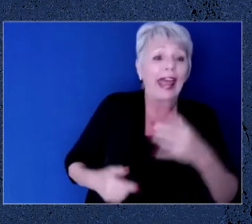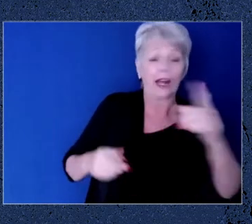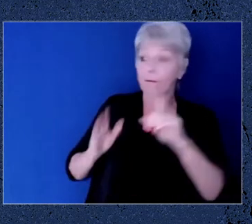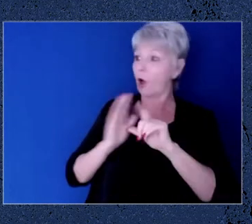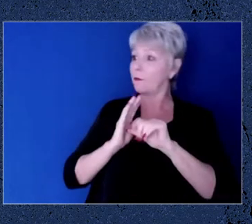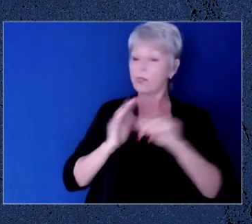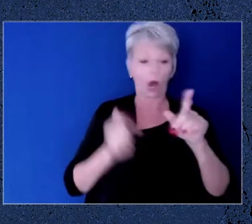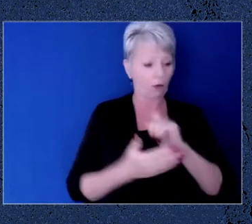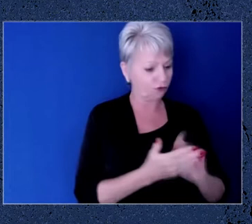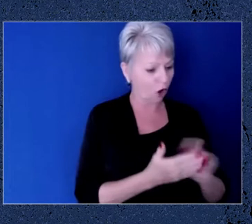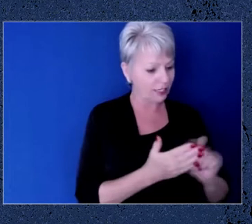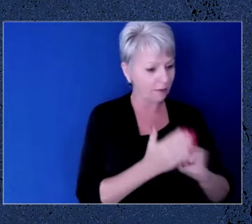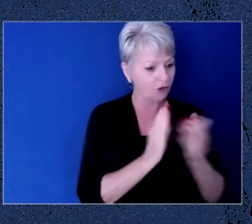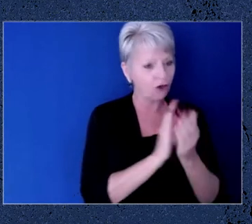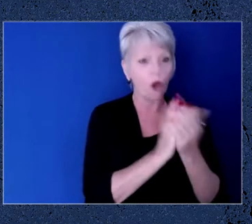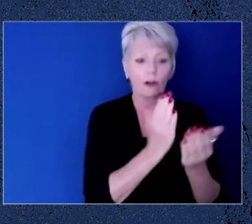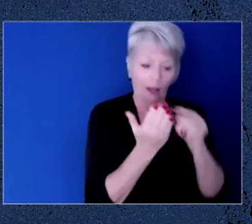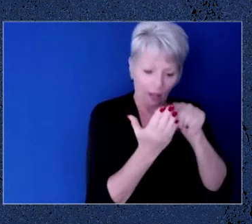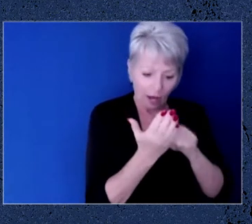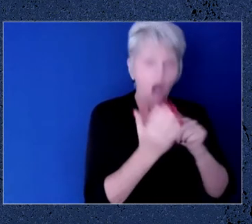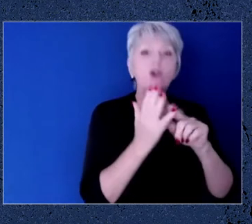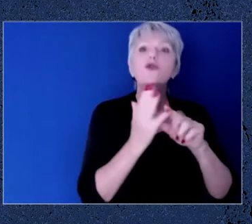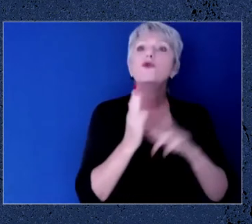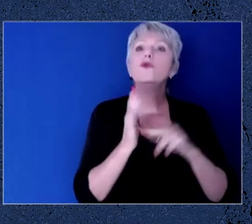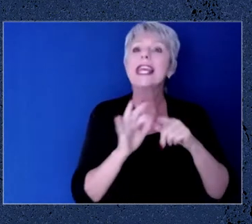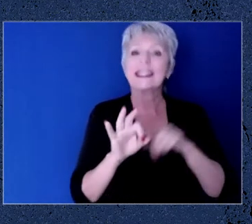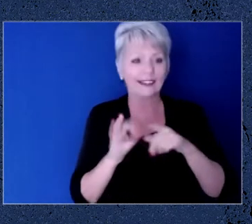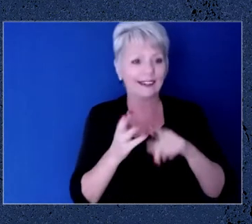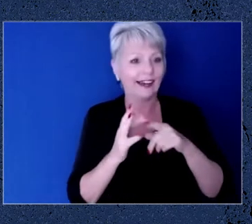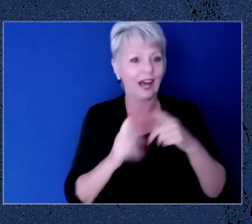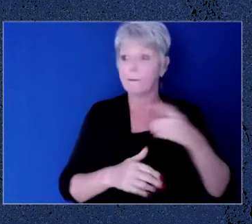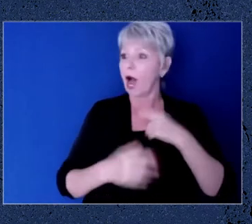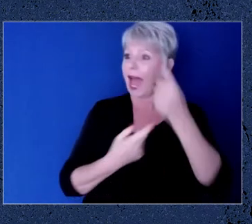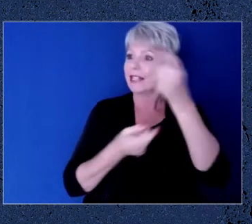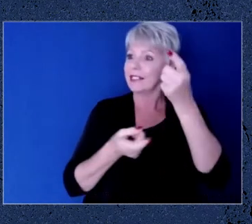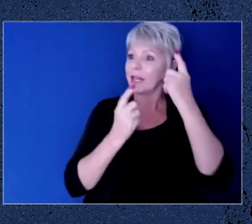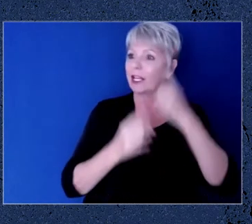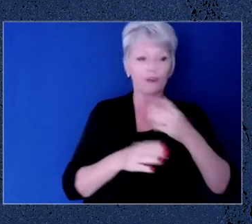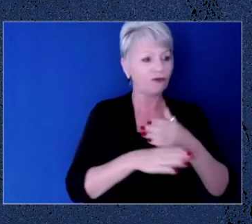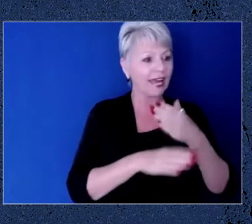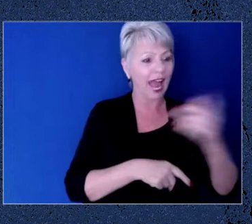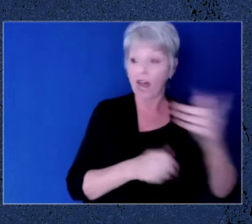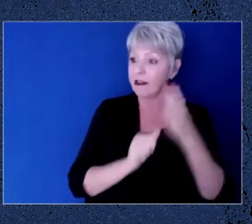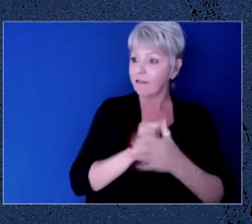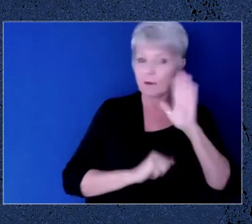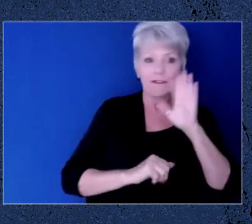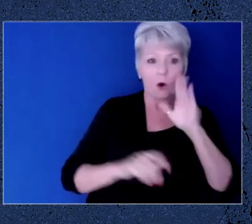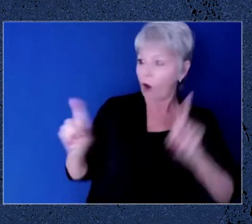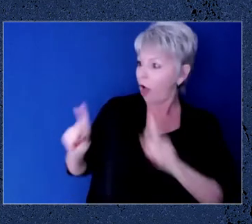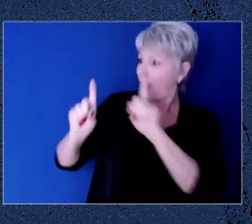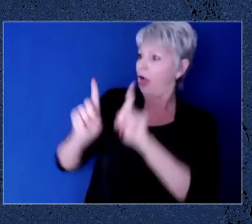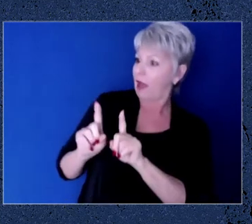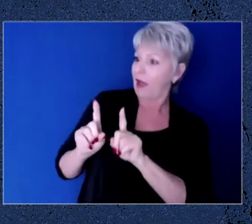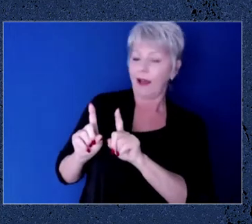journal tonight, and it may be unique in my academic career. So is that isolating as a